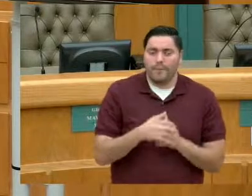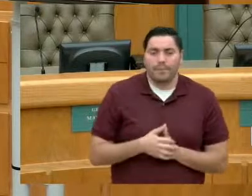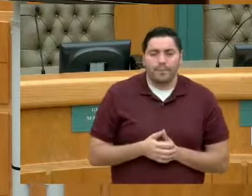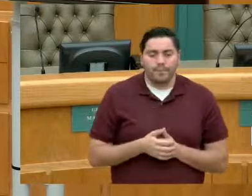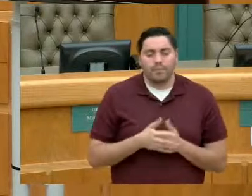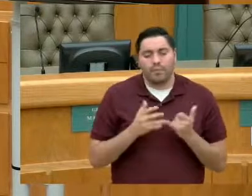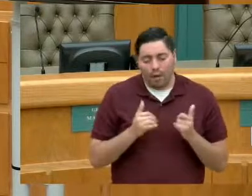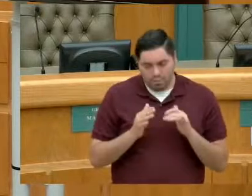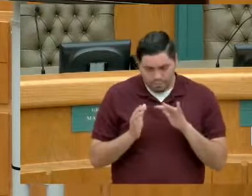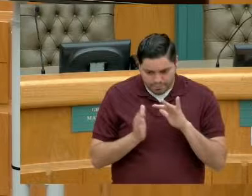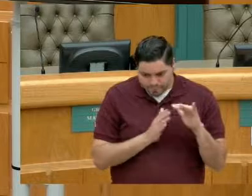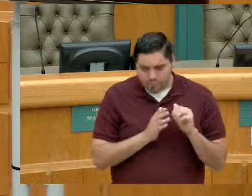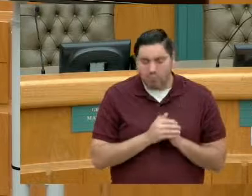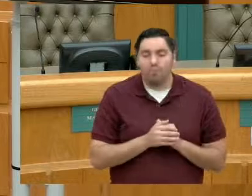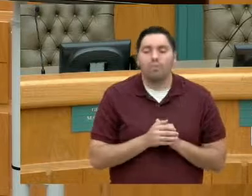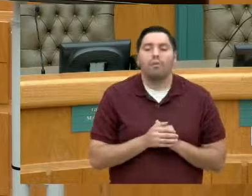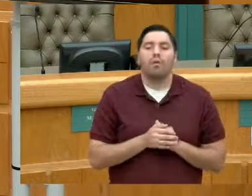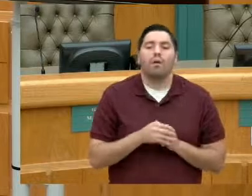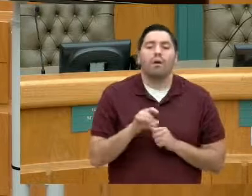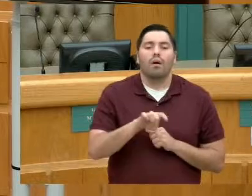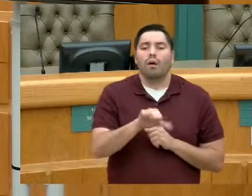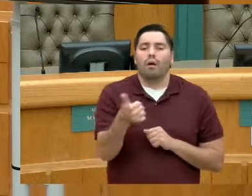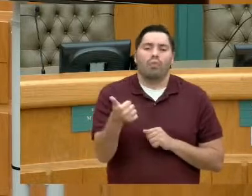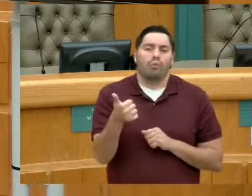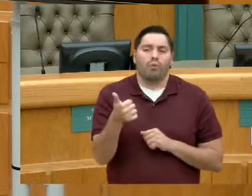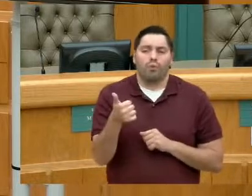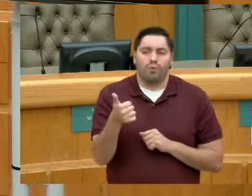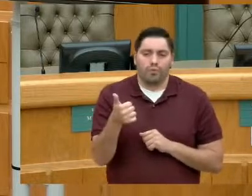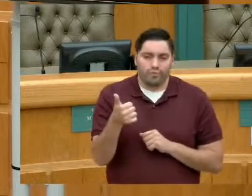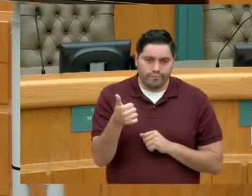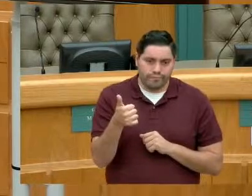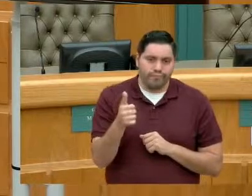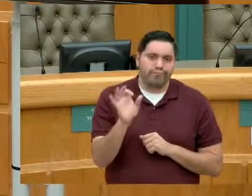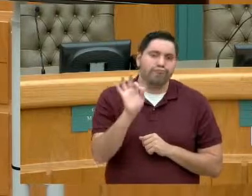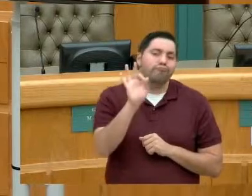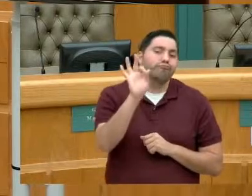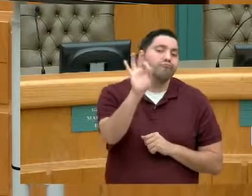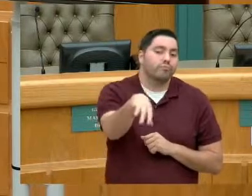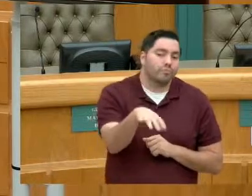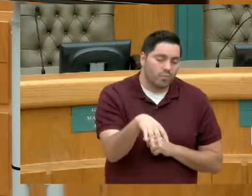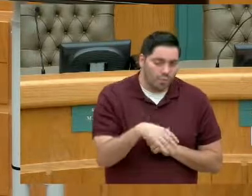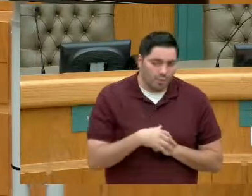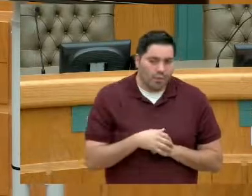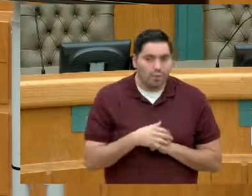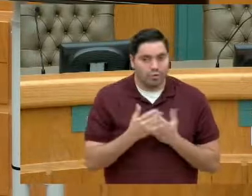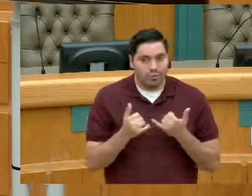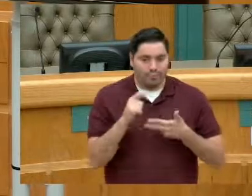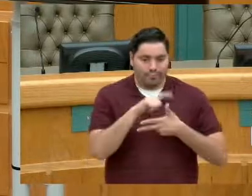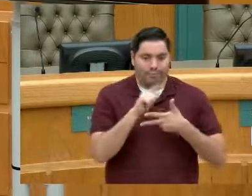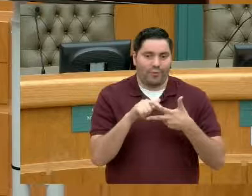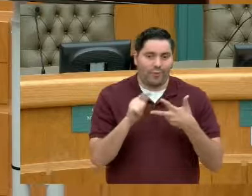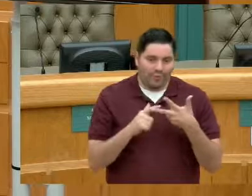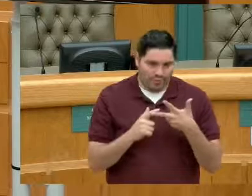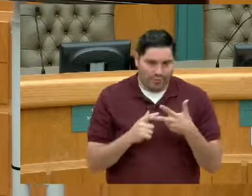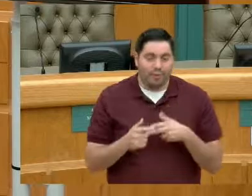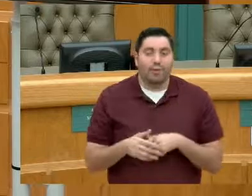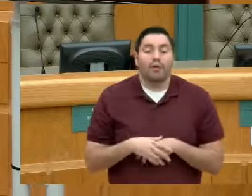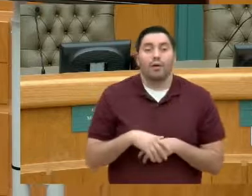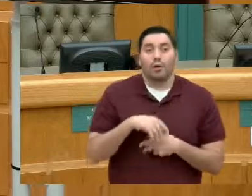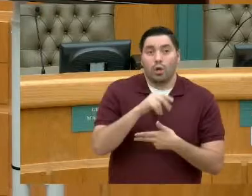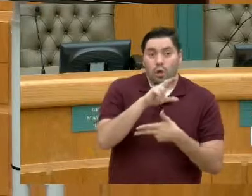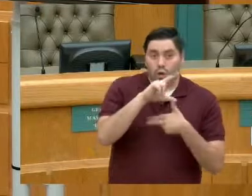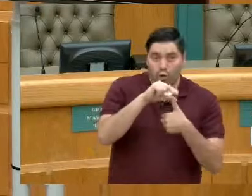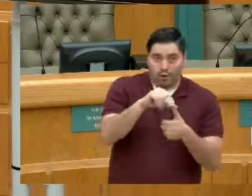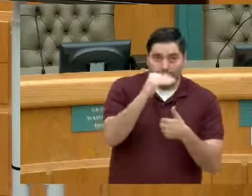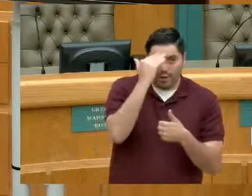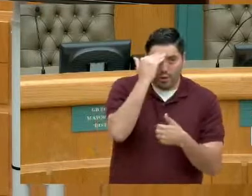a really important, another piece of advice. I've come to give 3 today. Hurricane